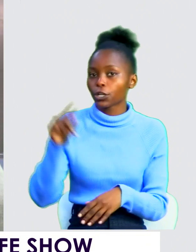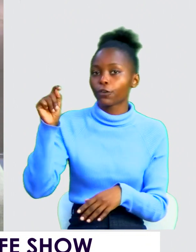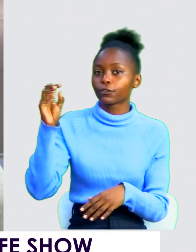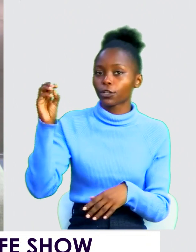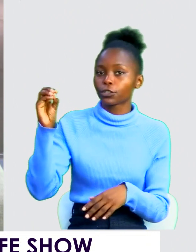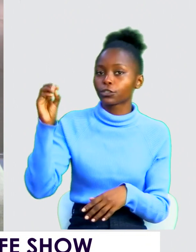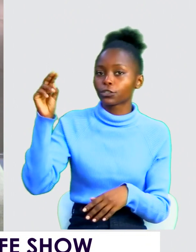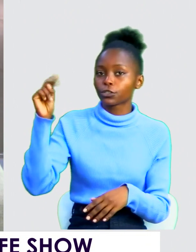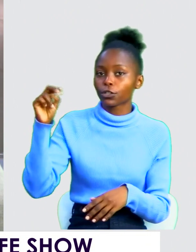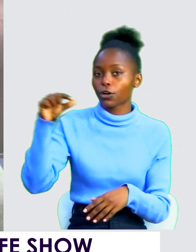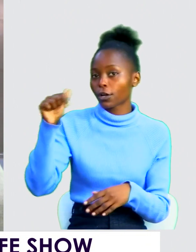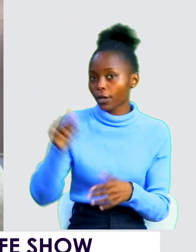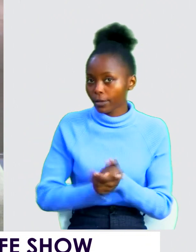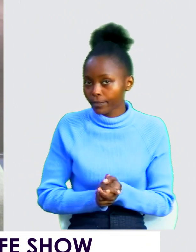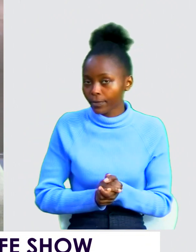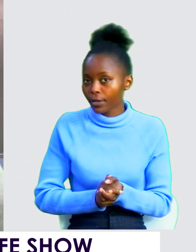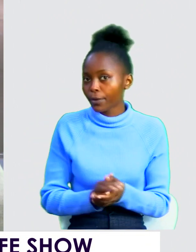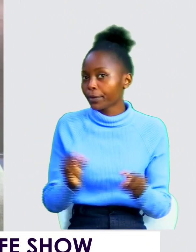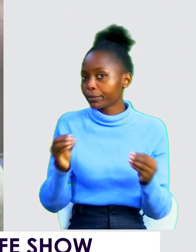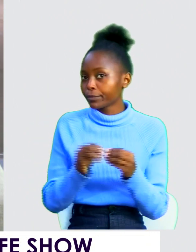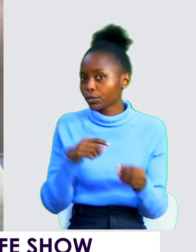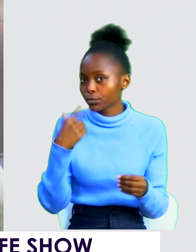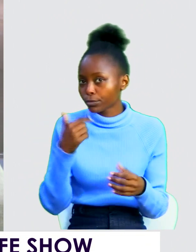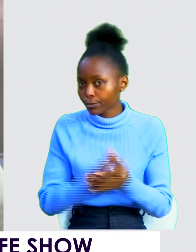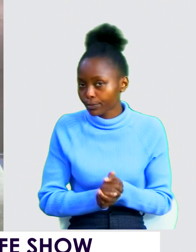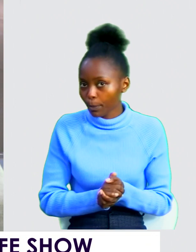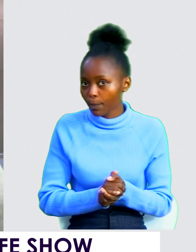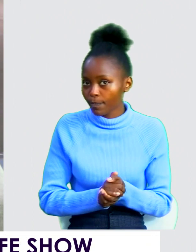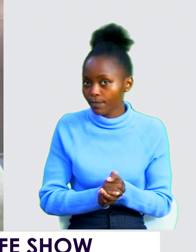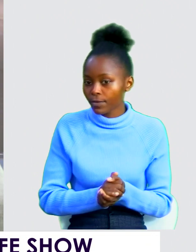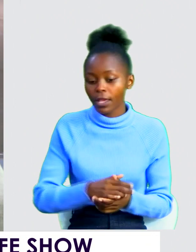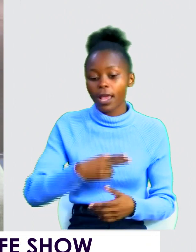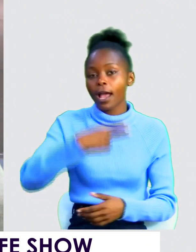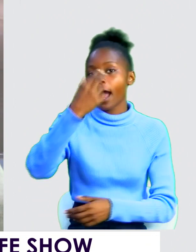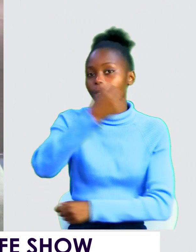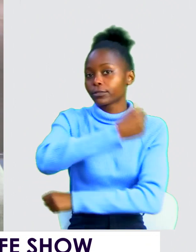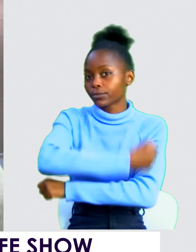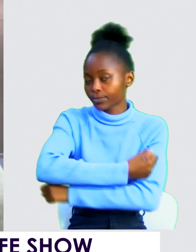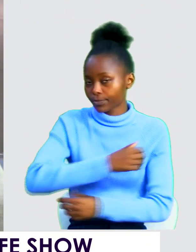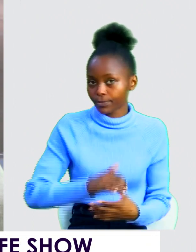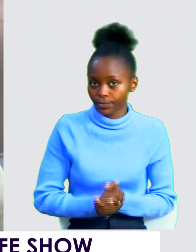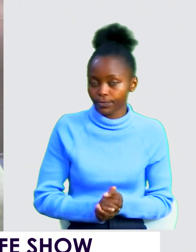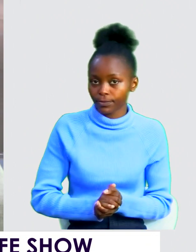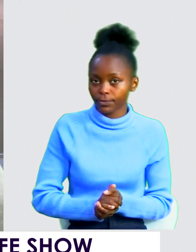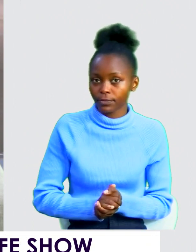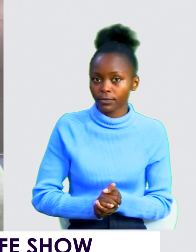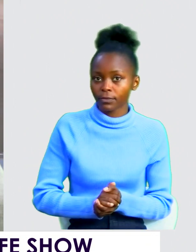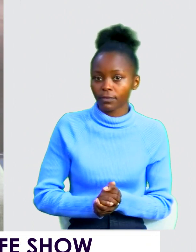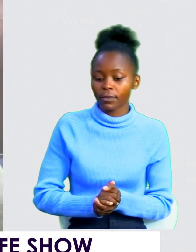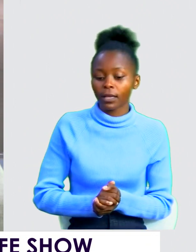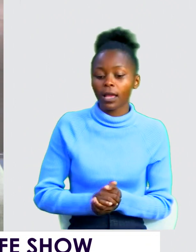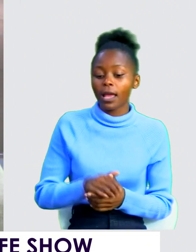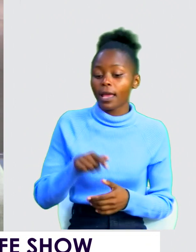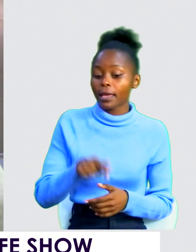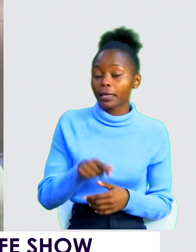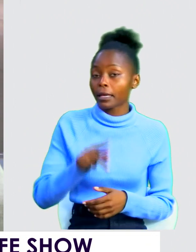we come across a school, a high school. In our land, Kenya, we